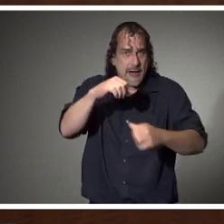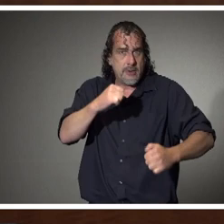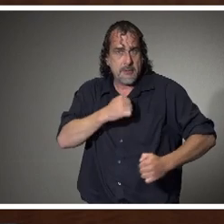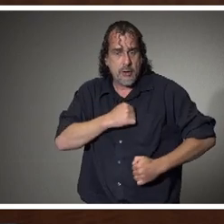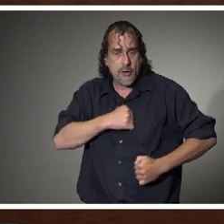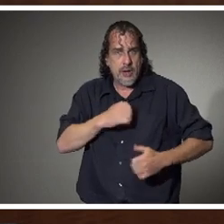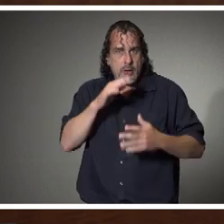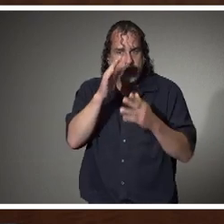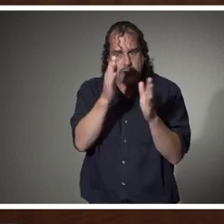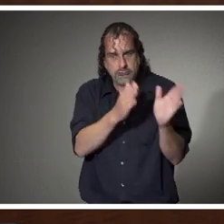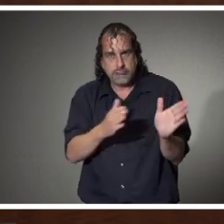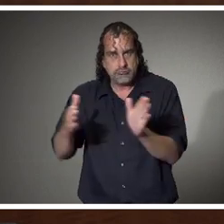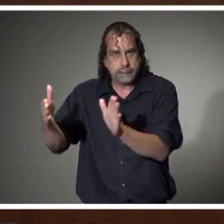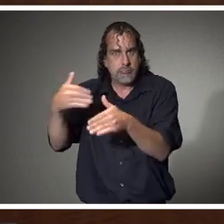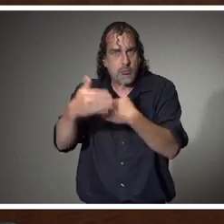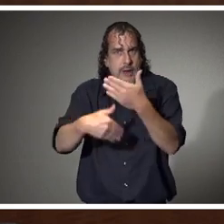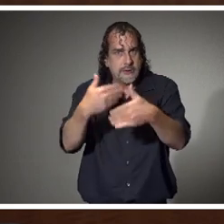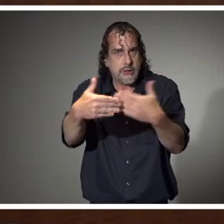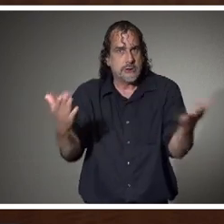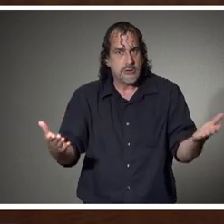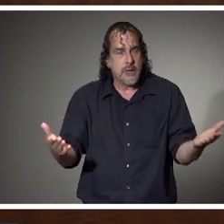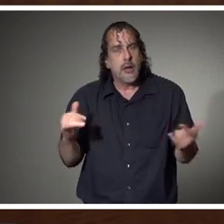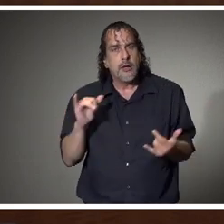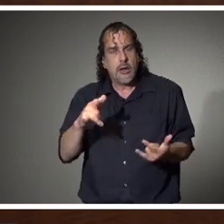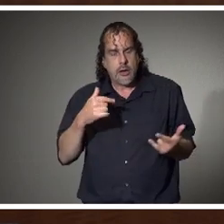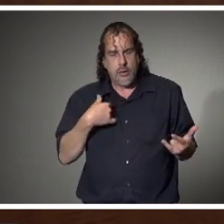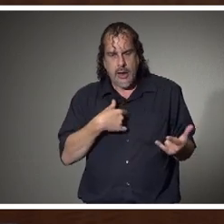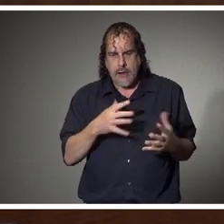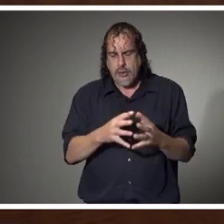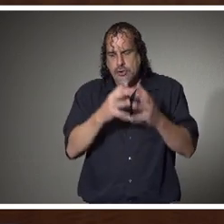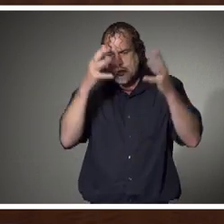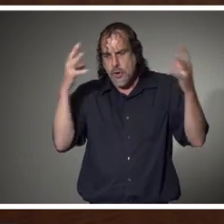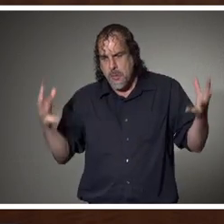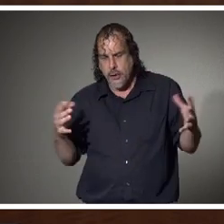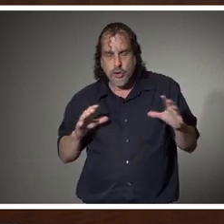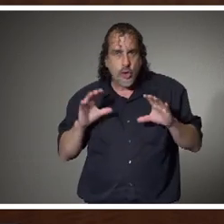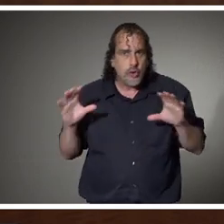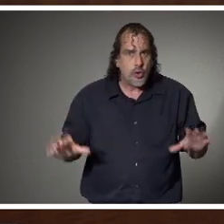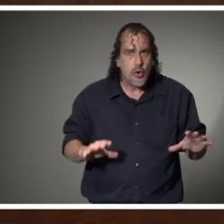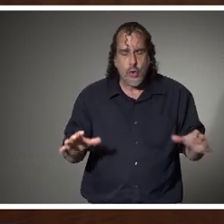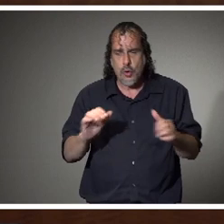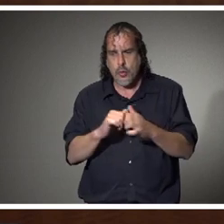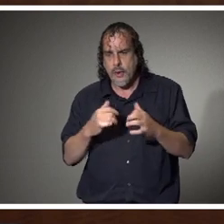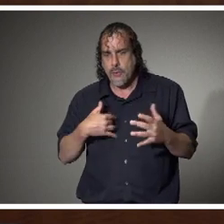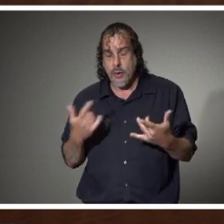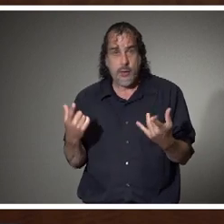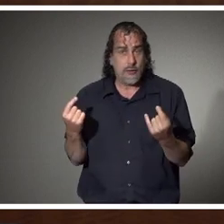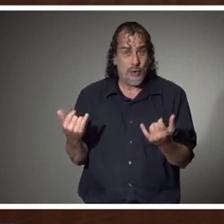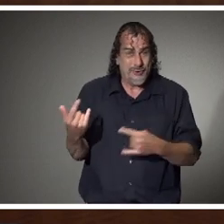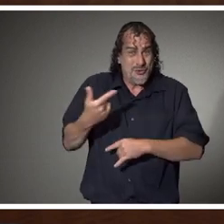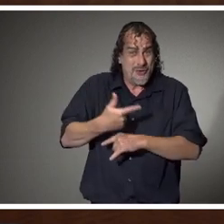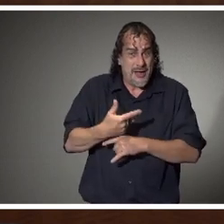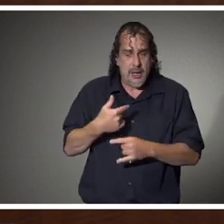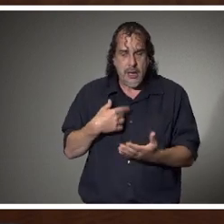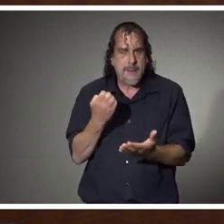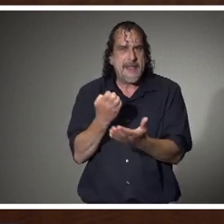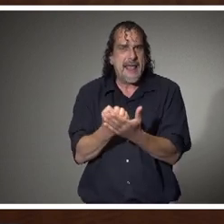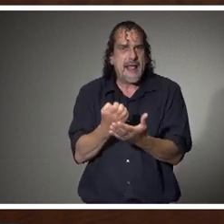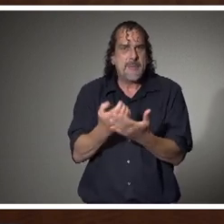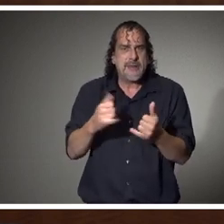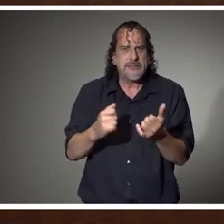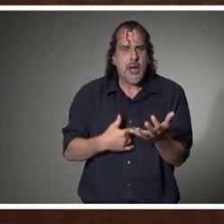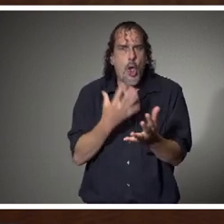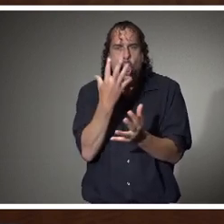chain. And we have more to do. Even with the massive efforts we've taken to date, the economy is still